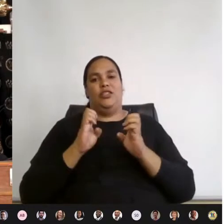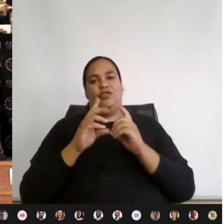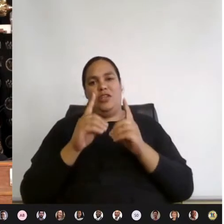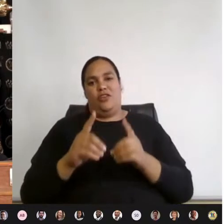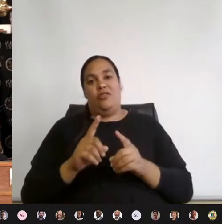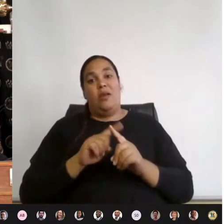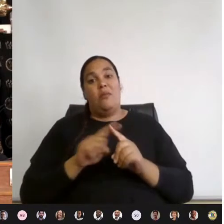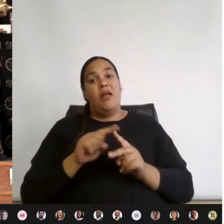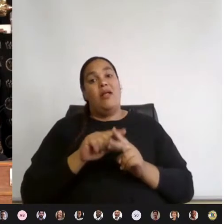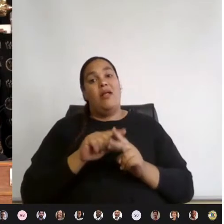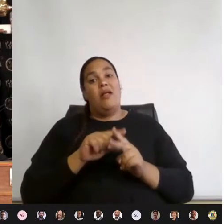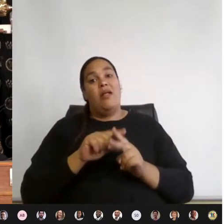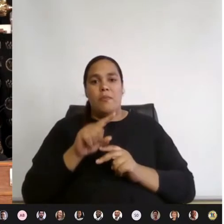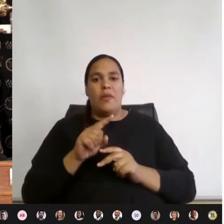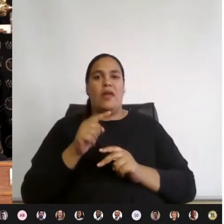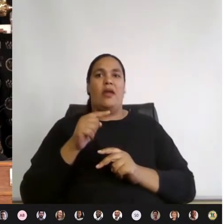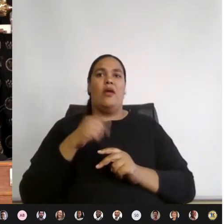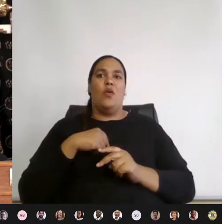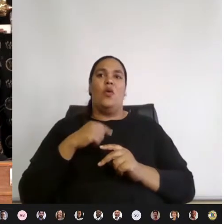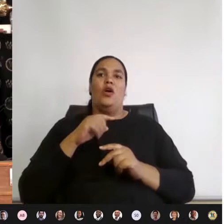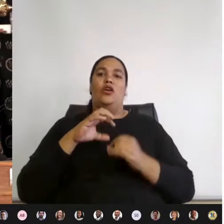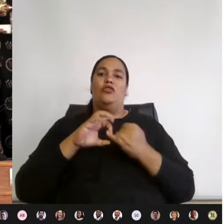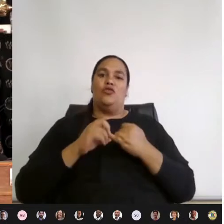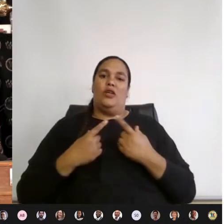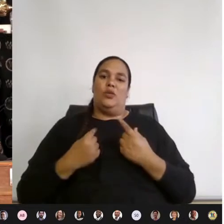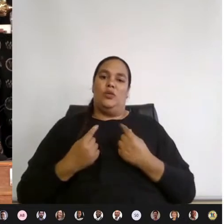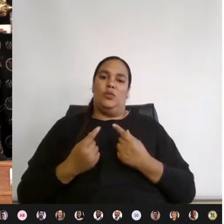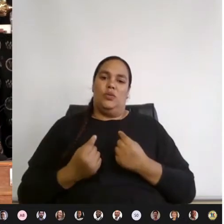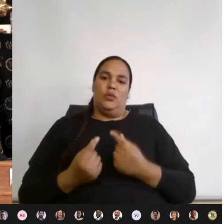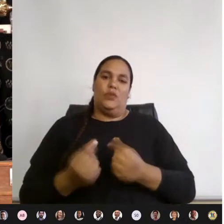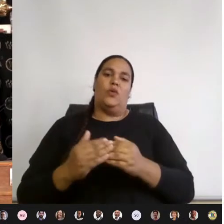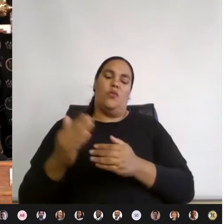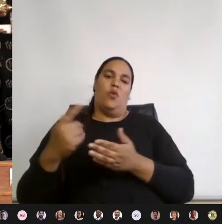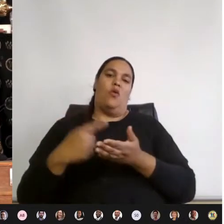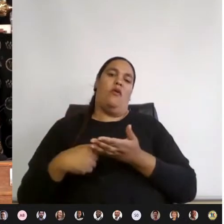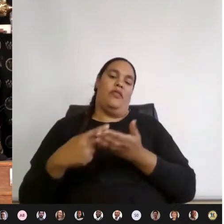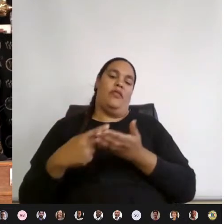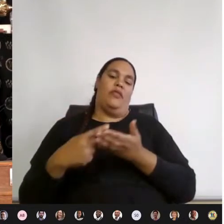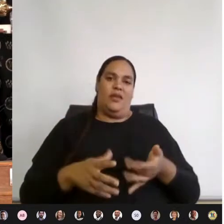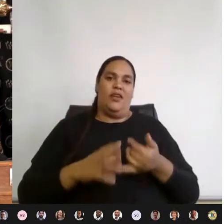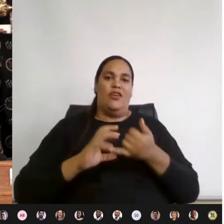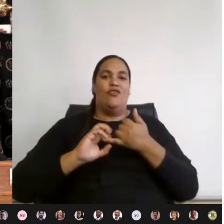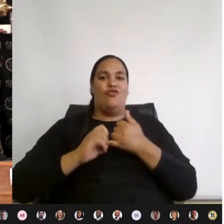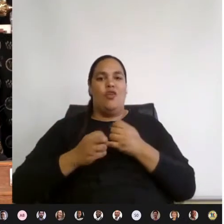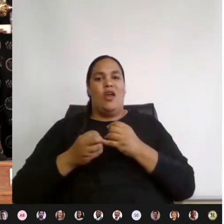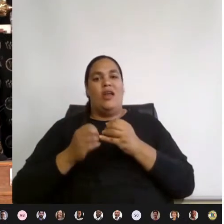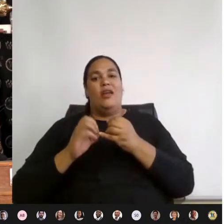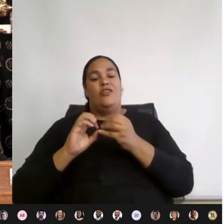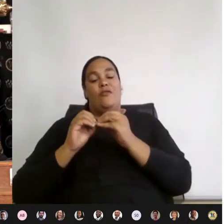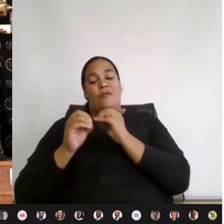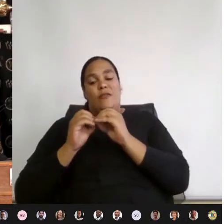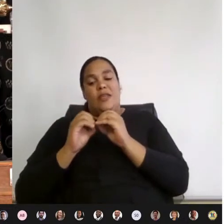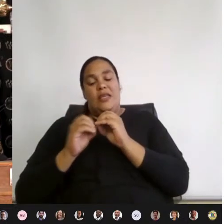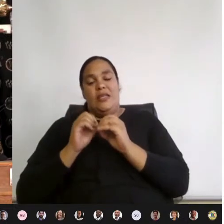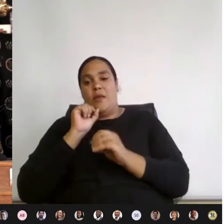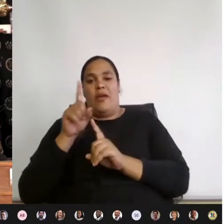that's really what I think drives much of the debate at the moment, is trying to fix those